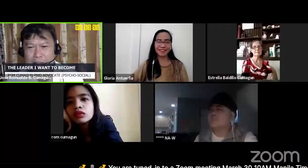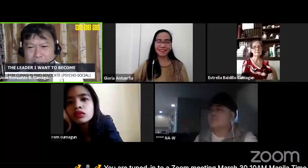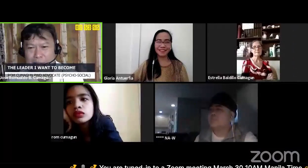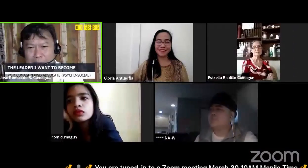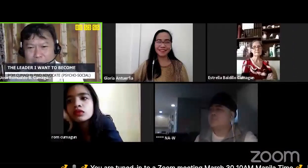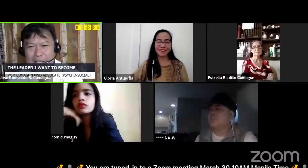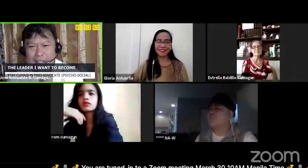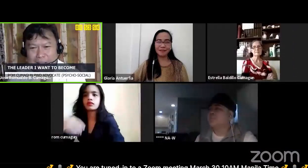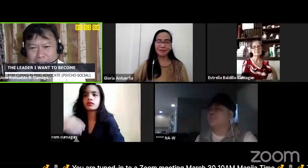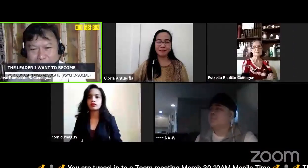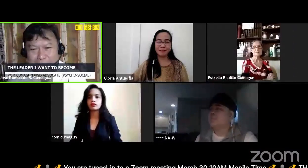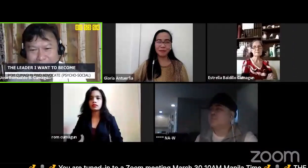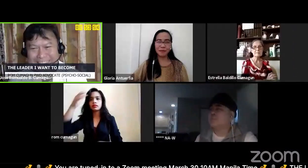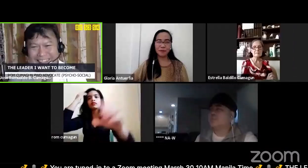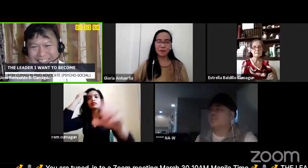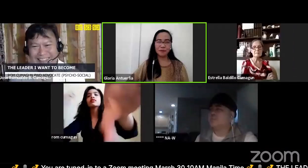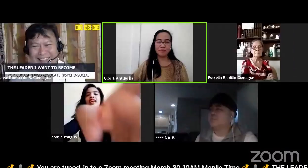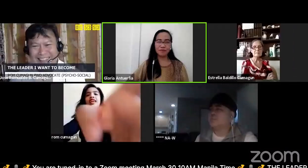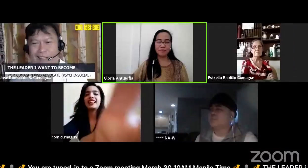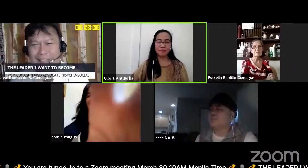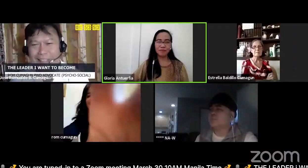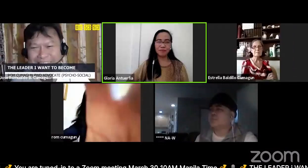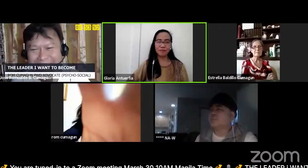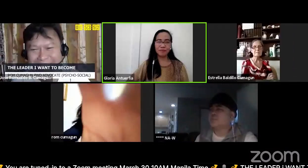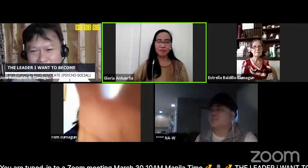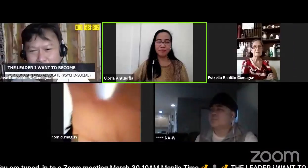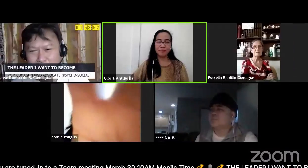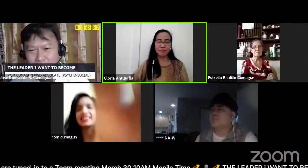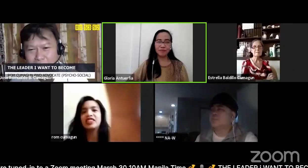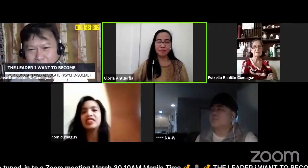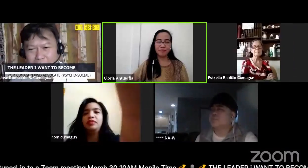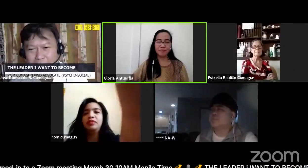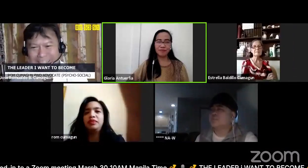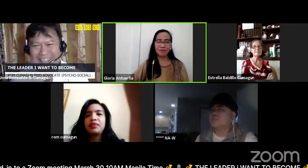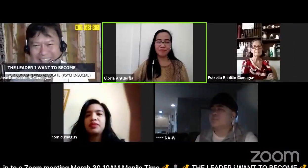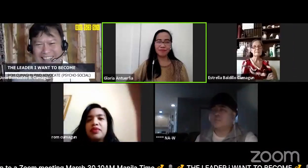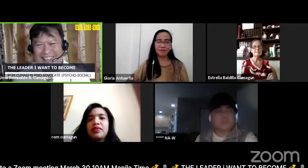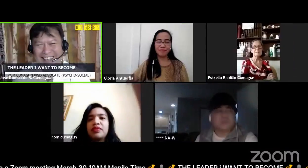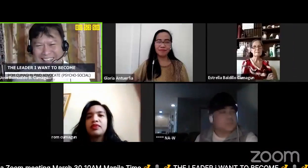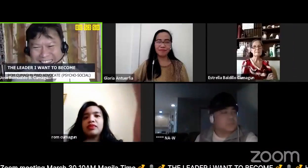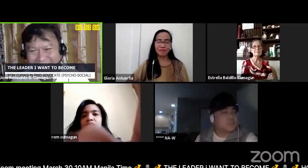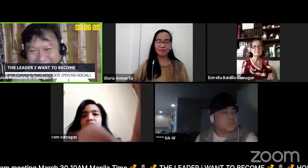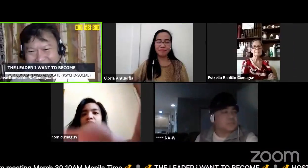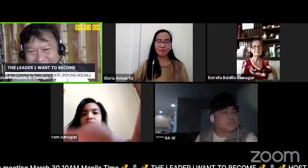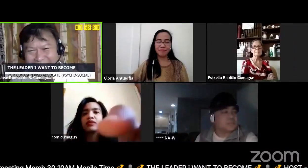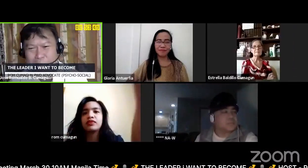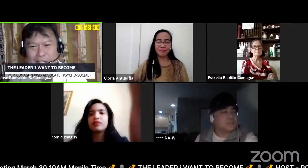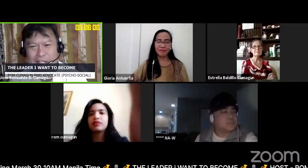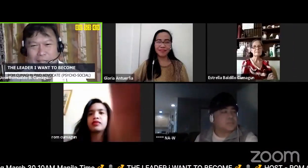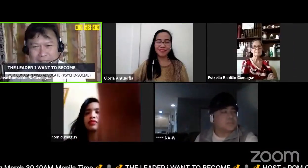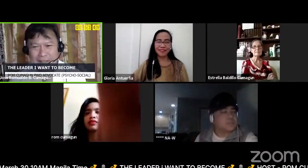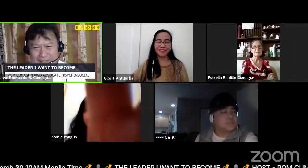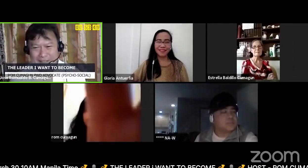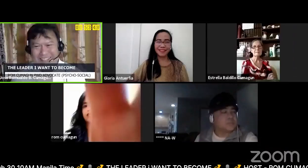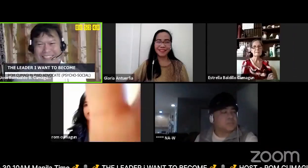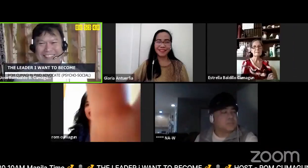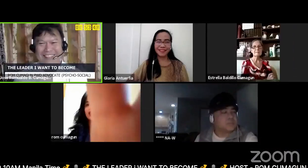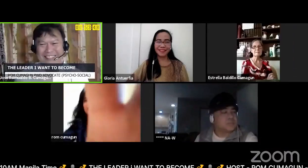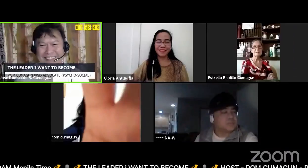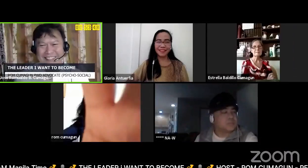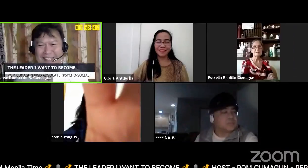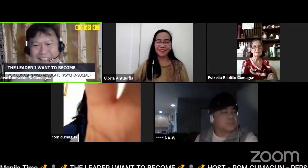I'm admitting some more. Yes. Okay, good morning. Good morning,